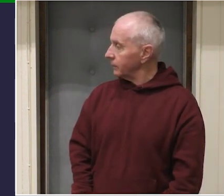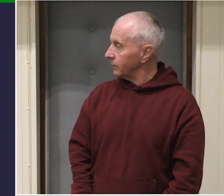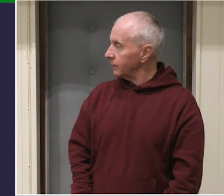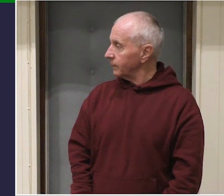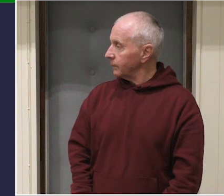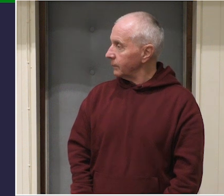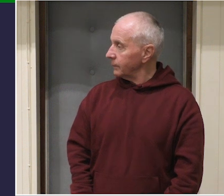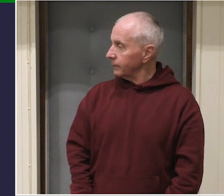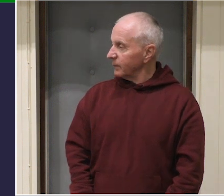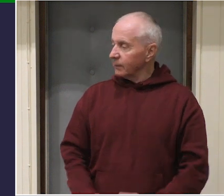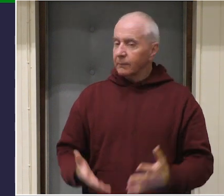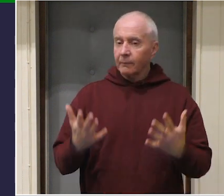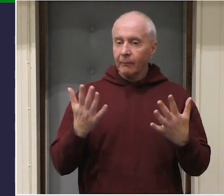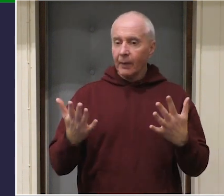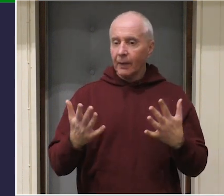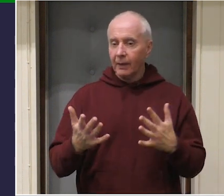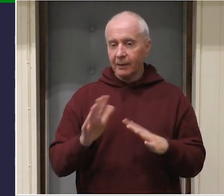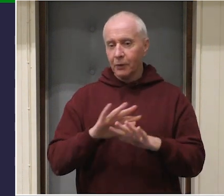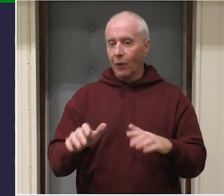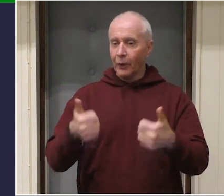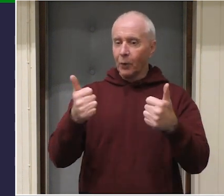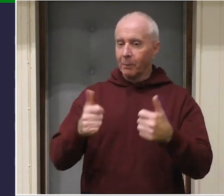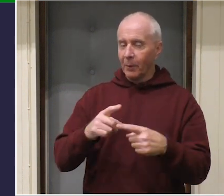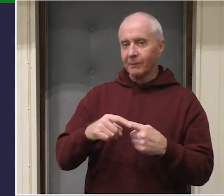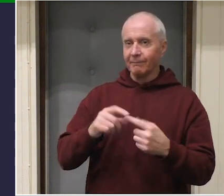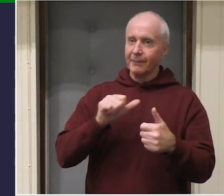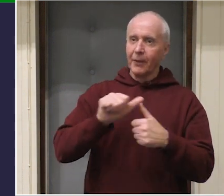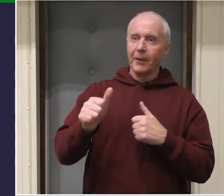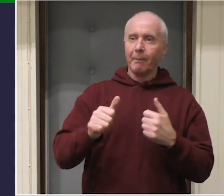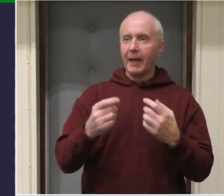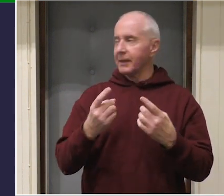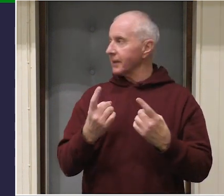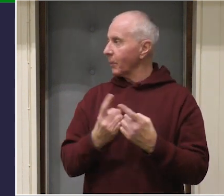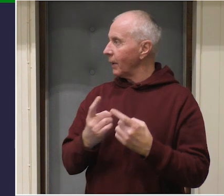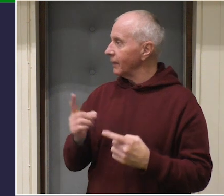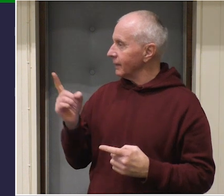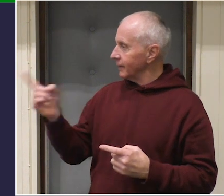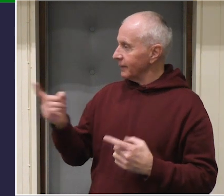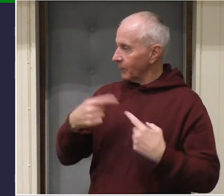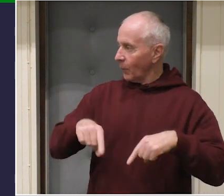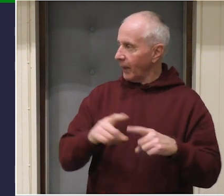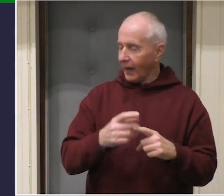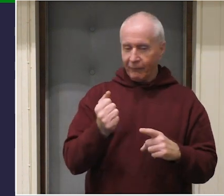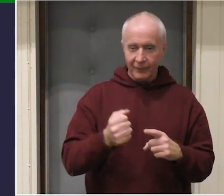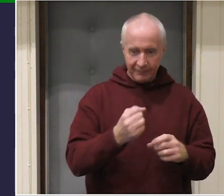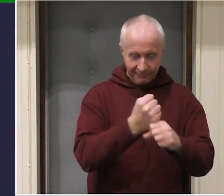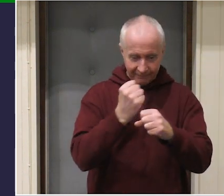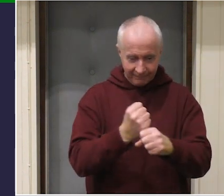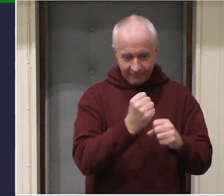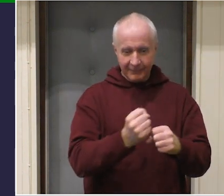This is not a very good demonstration, but it's the best I can think of since yesterday afternoon and the stuff we had lying around in the